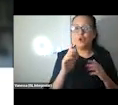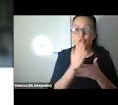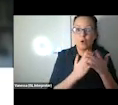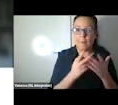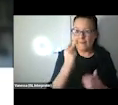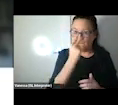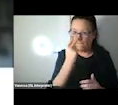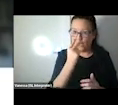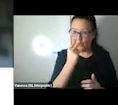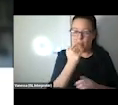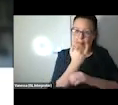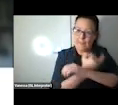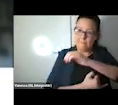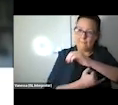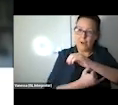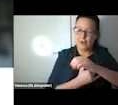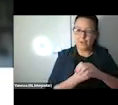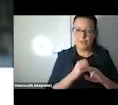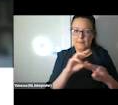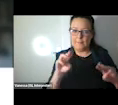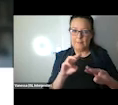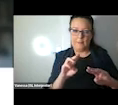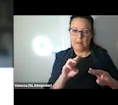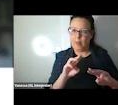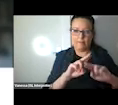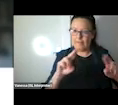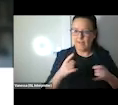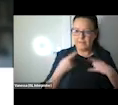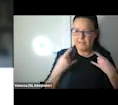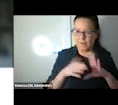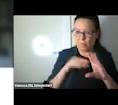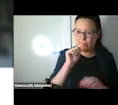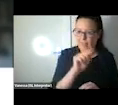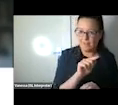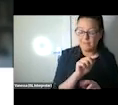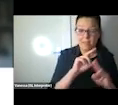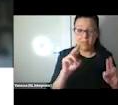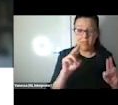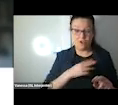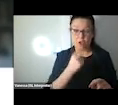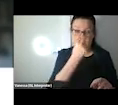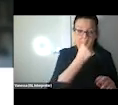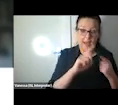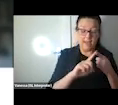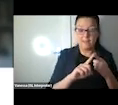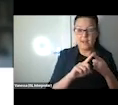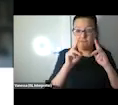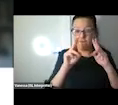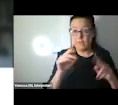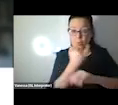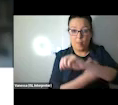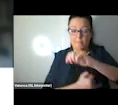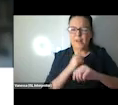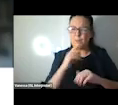not very happy with shared space, not just people who are blind and vision impaired, but also older people, people